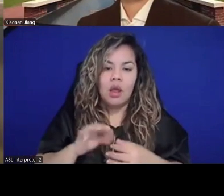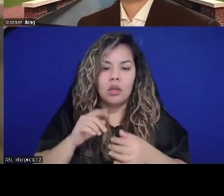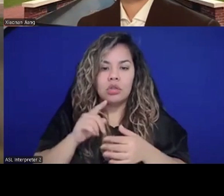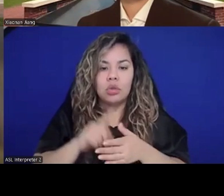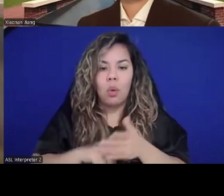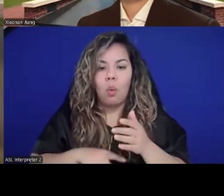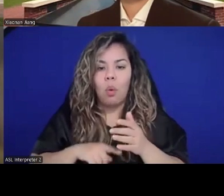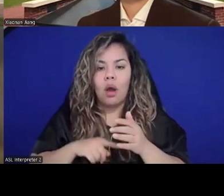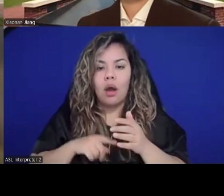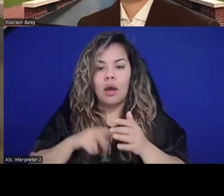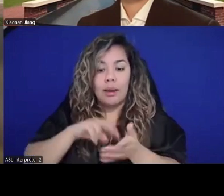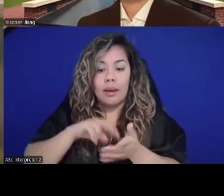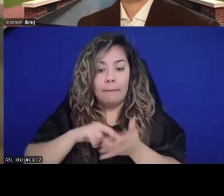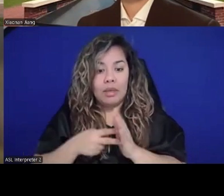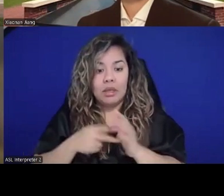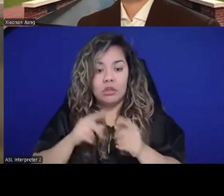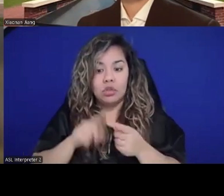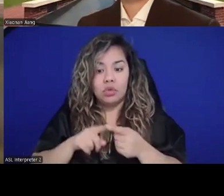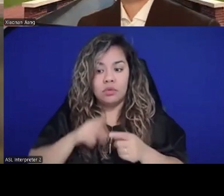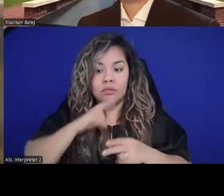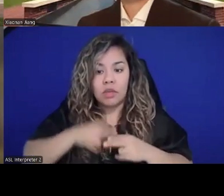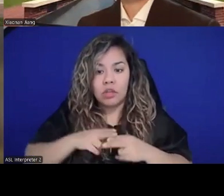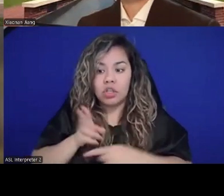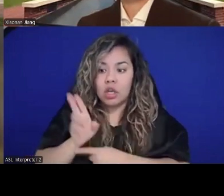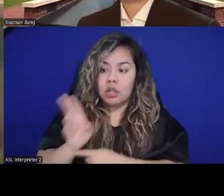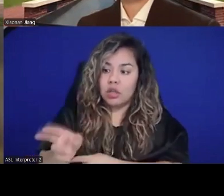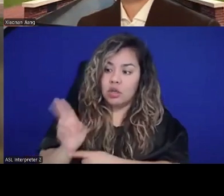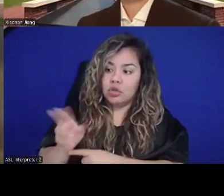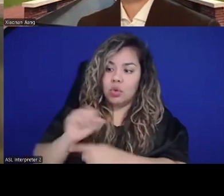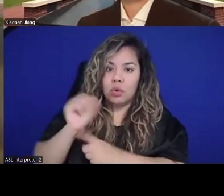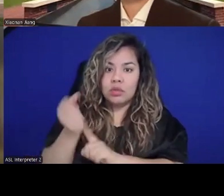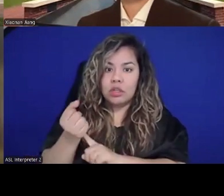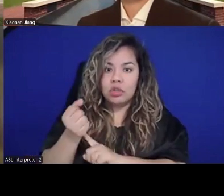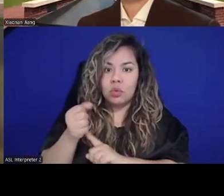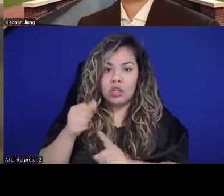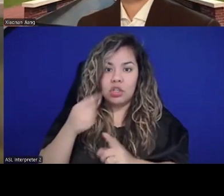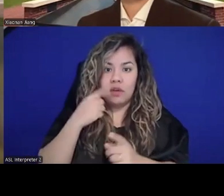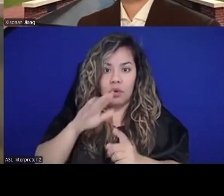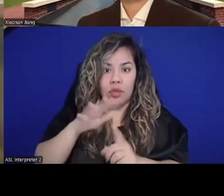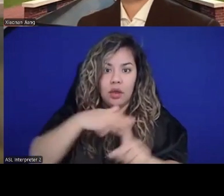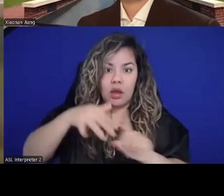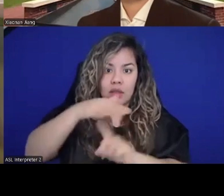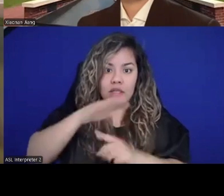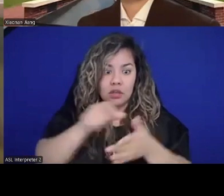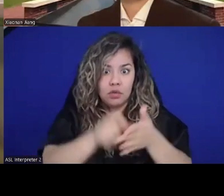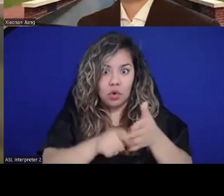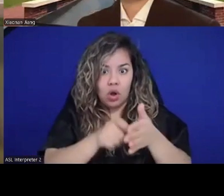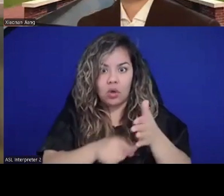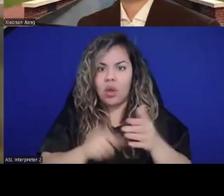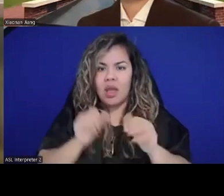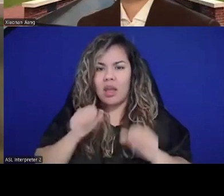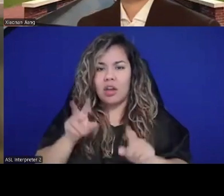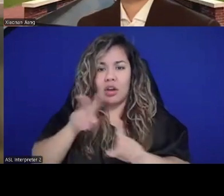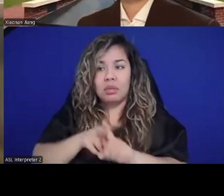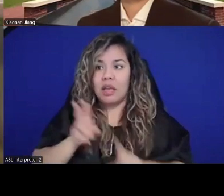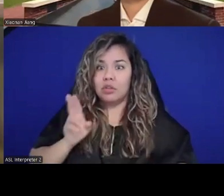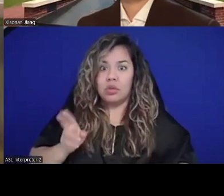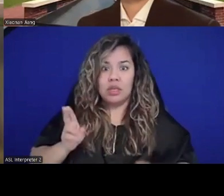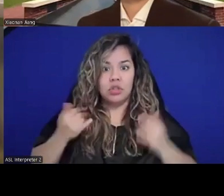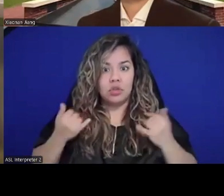mention the historical situation, it can be the history of today, but you have